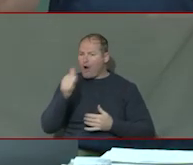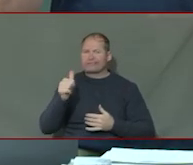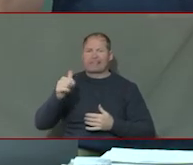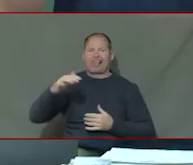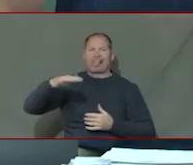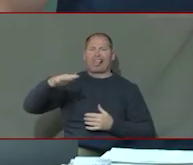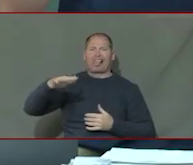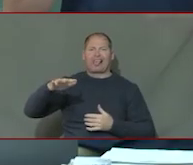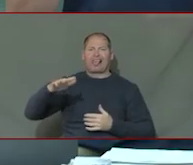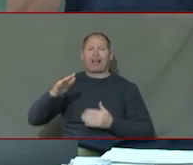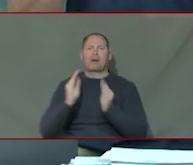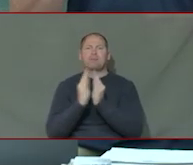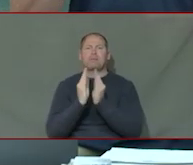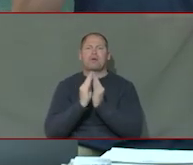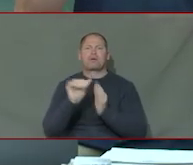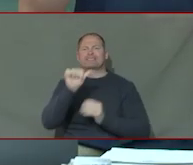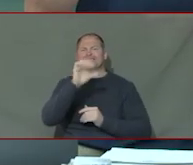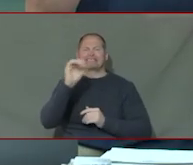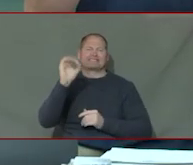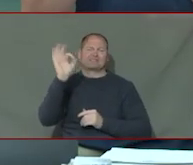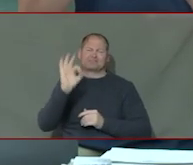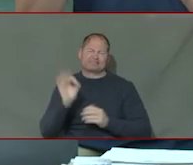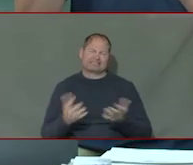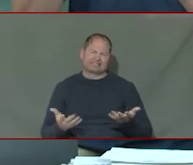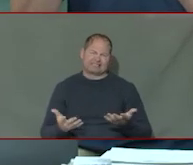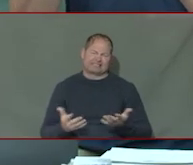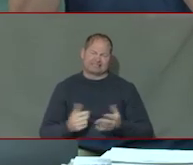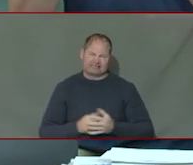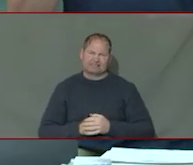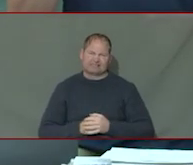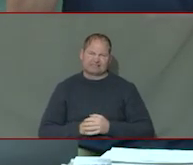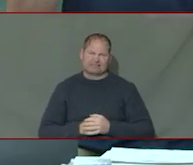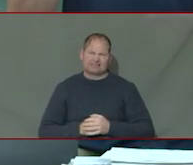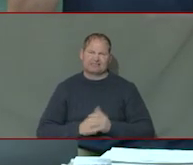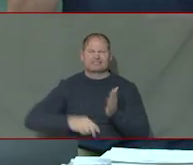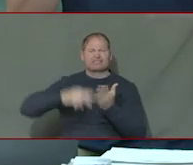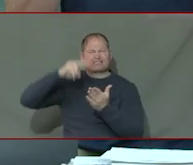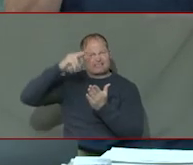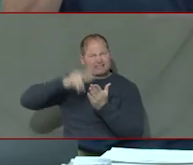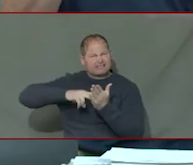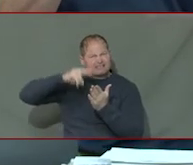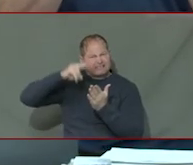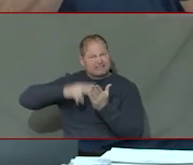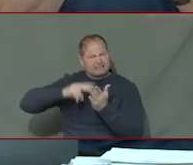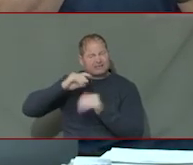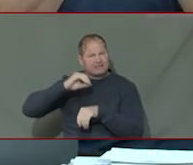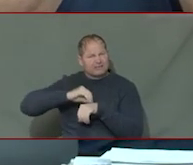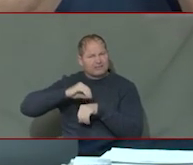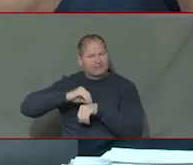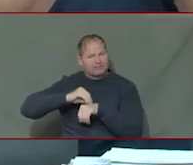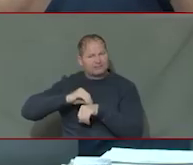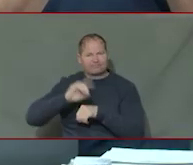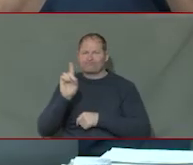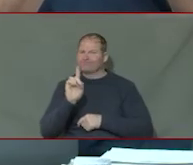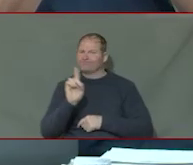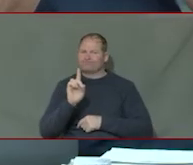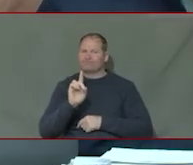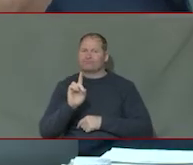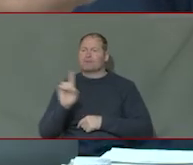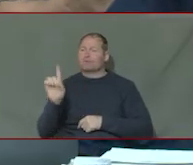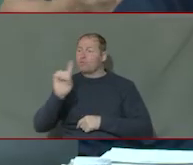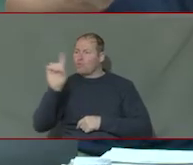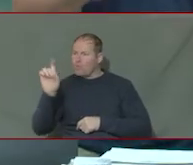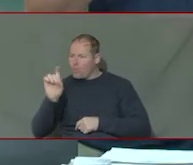Many learners do not properly, it's not only about reading, but they don't engage with the question paper. That means you